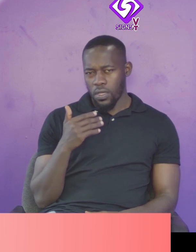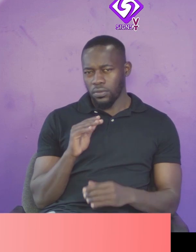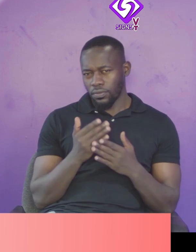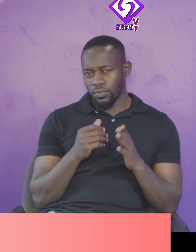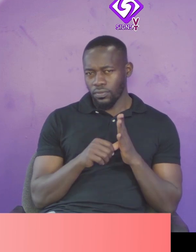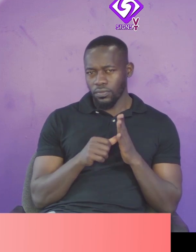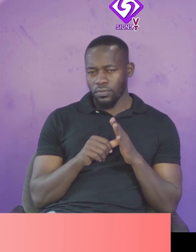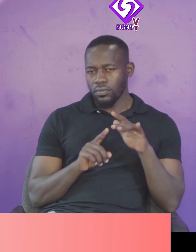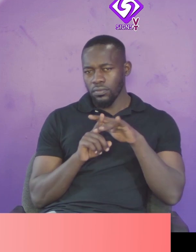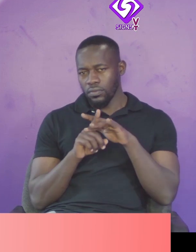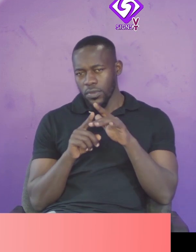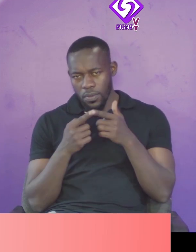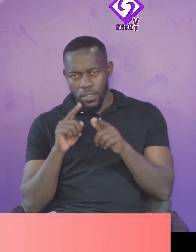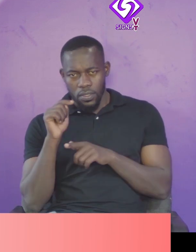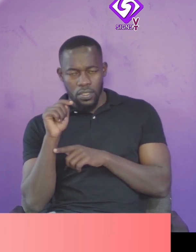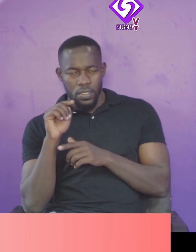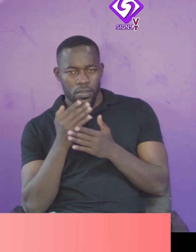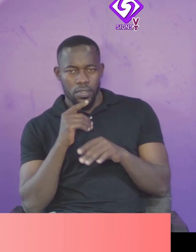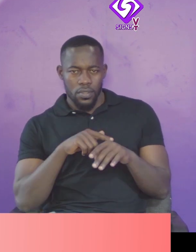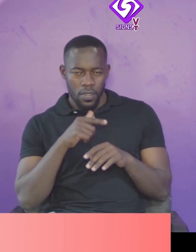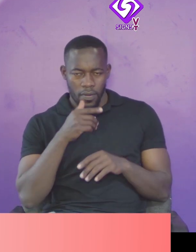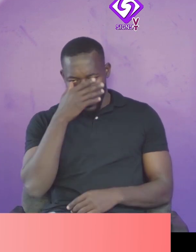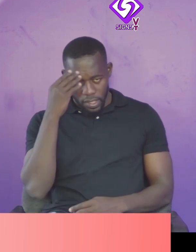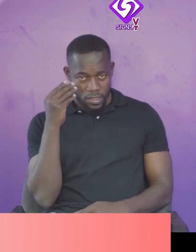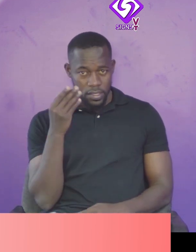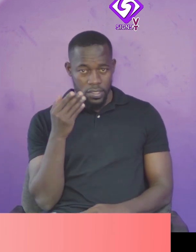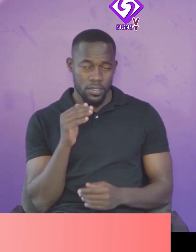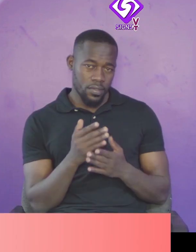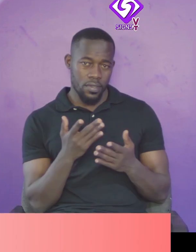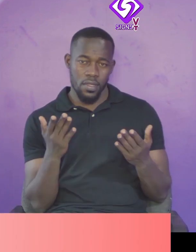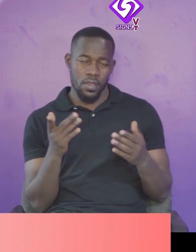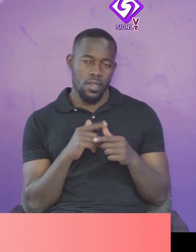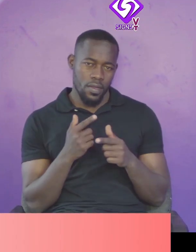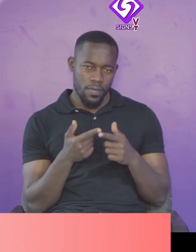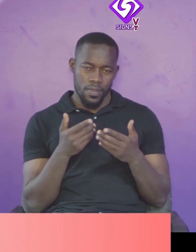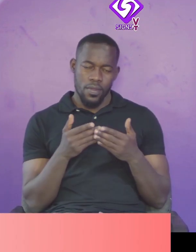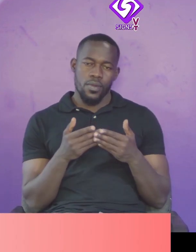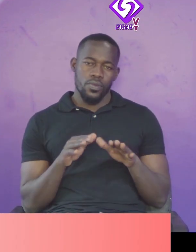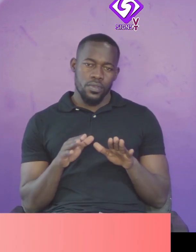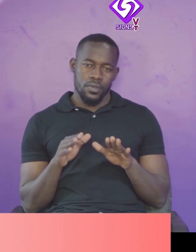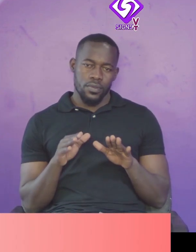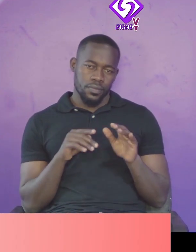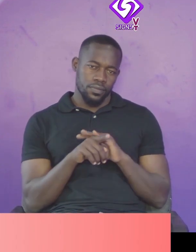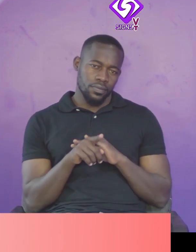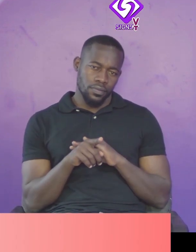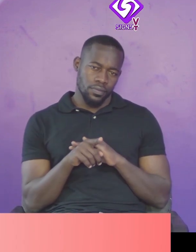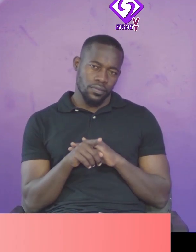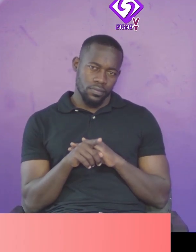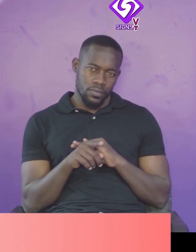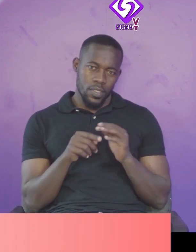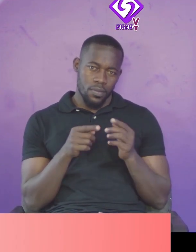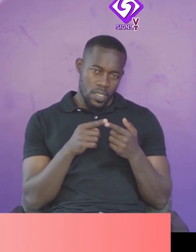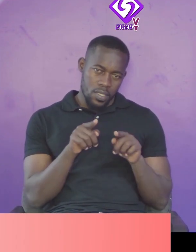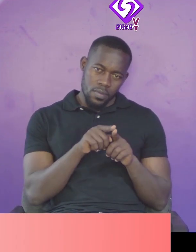I think they forget themselves sometimes, and they usually concede when they forget themselves. The game against PSG, they did